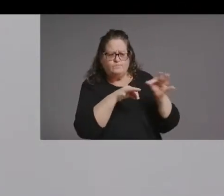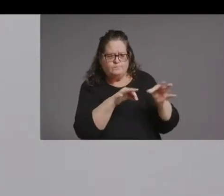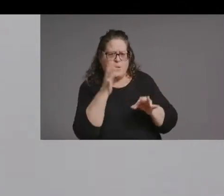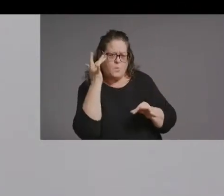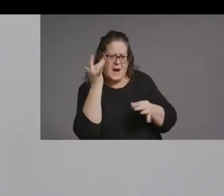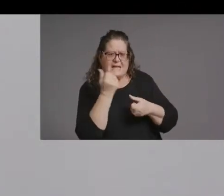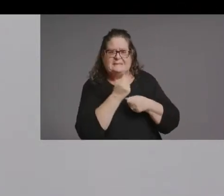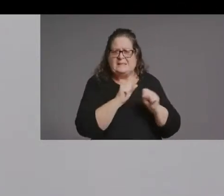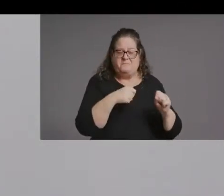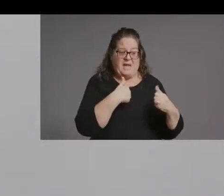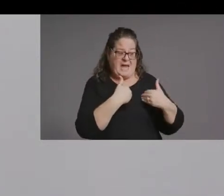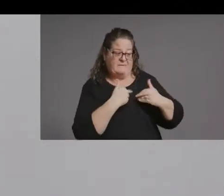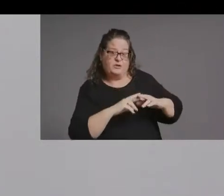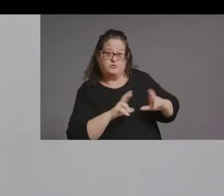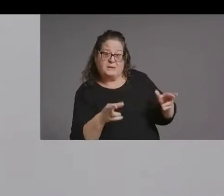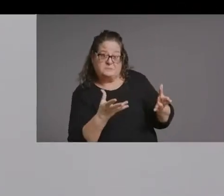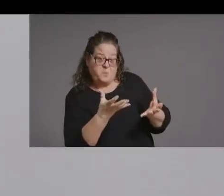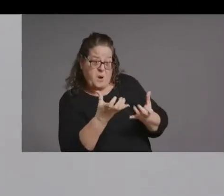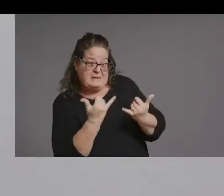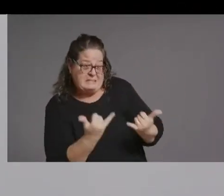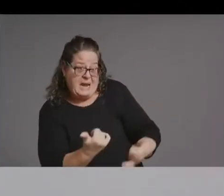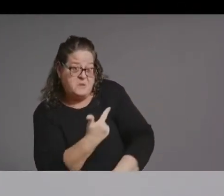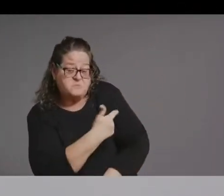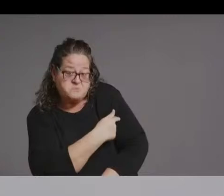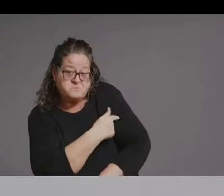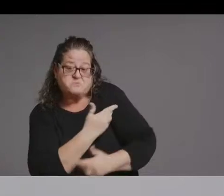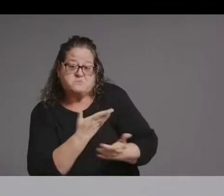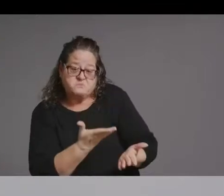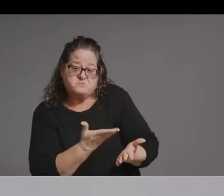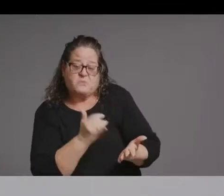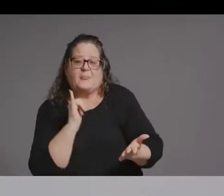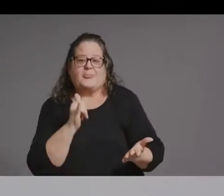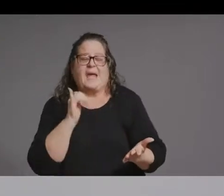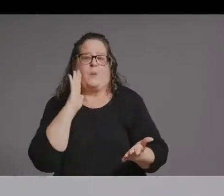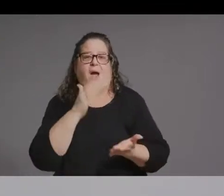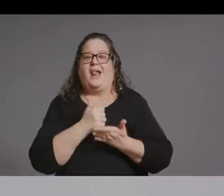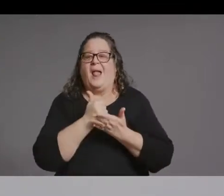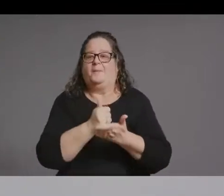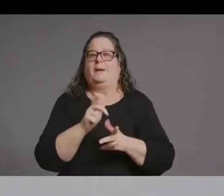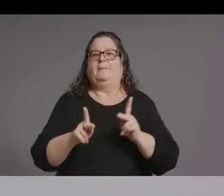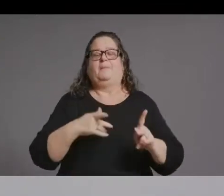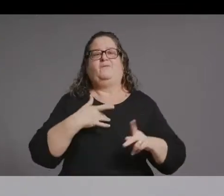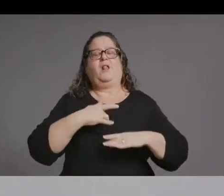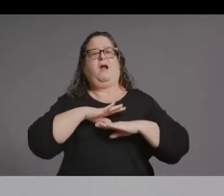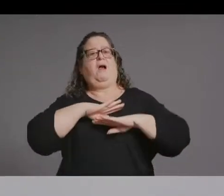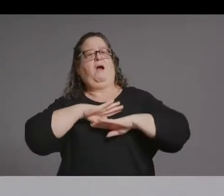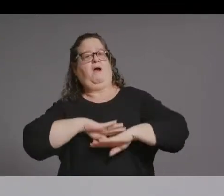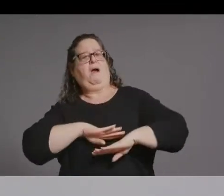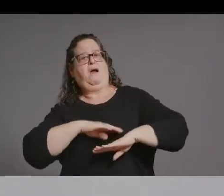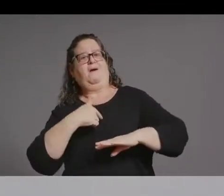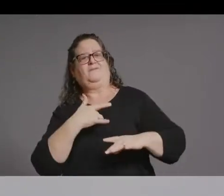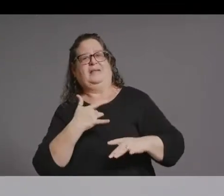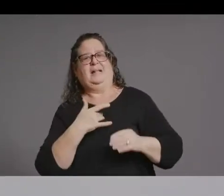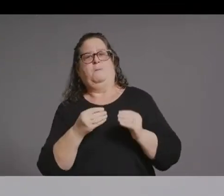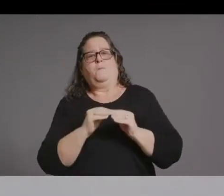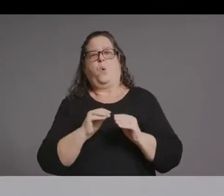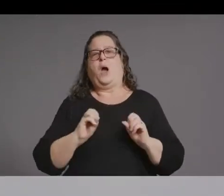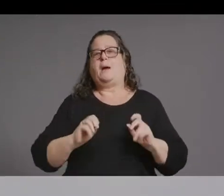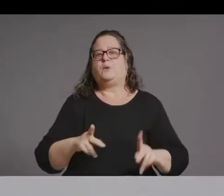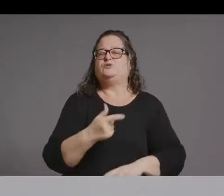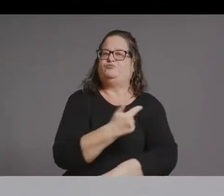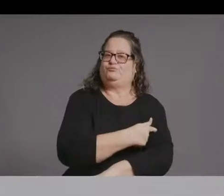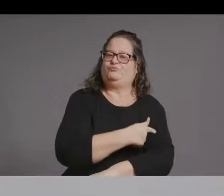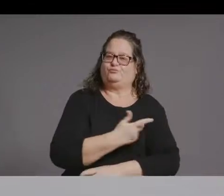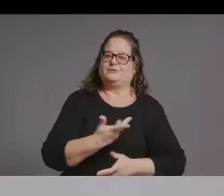reduces barriers and gives our healthcare community more opportunities to vaccinate. So that'll be on the horizon as well. Which gets